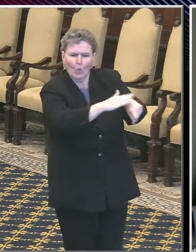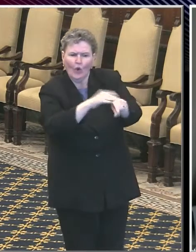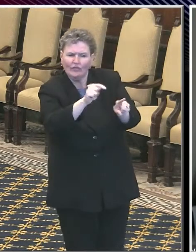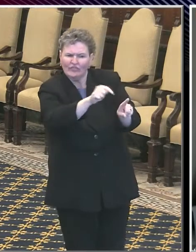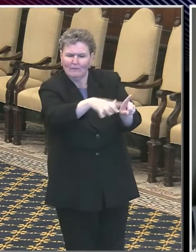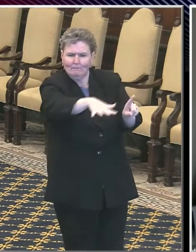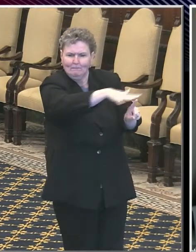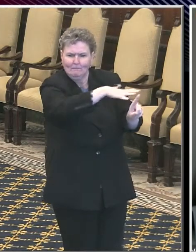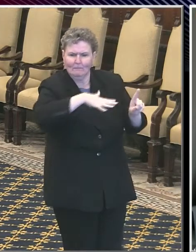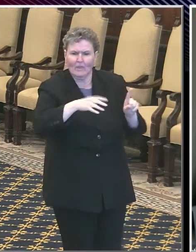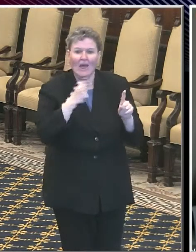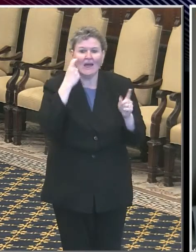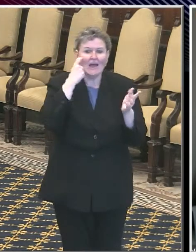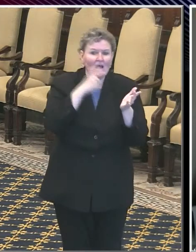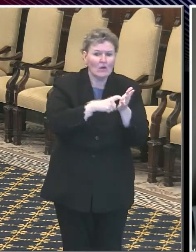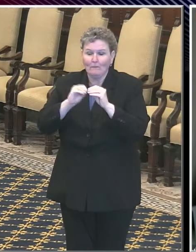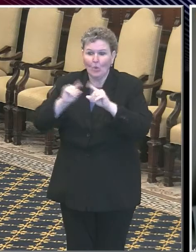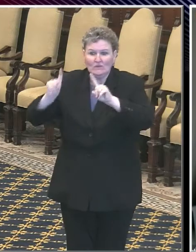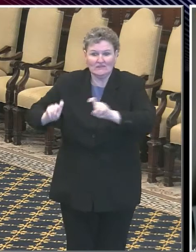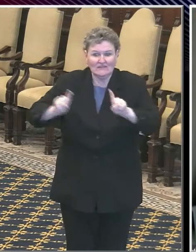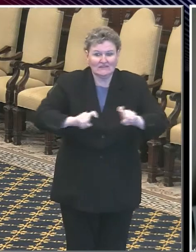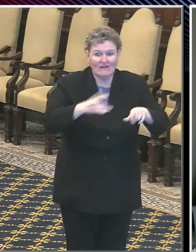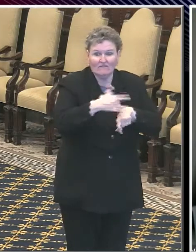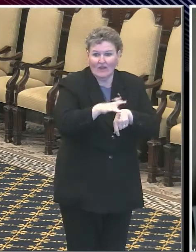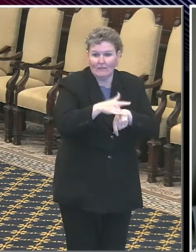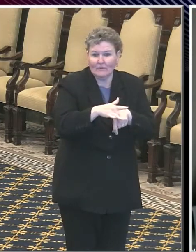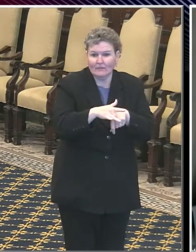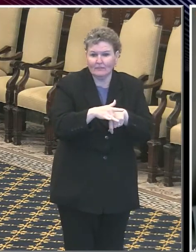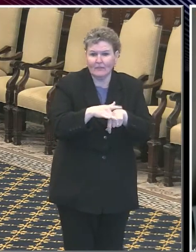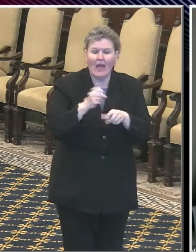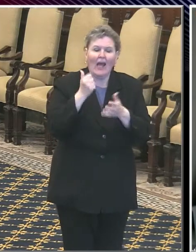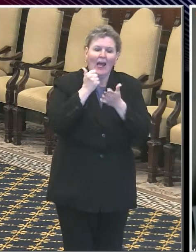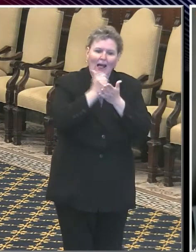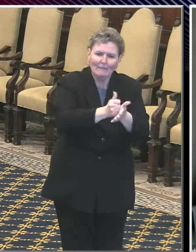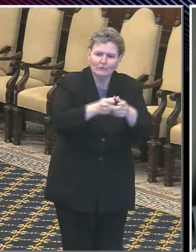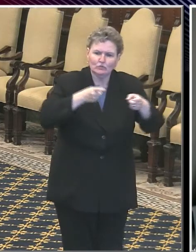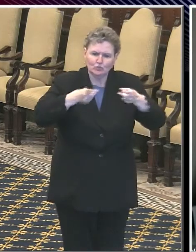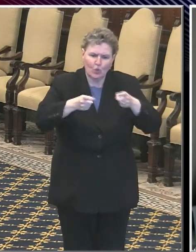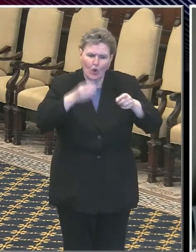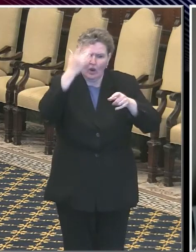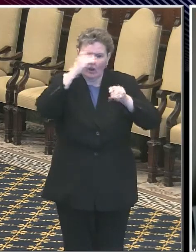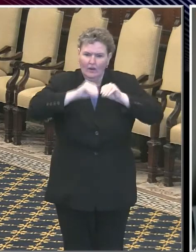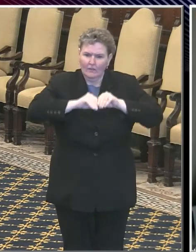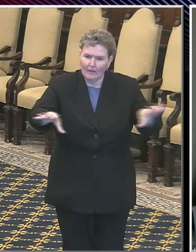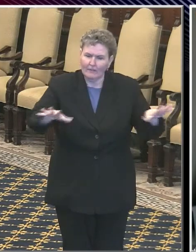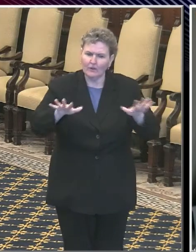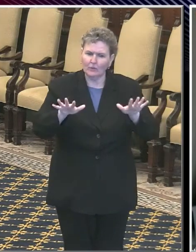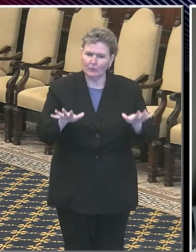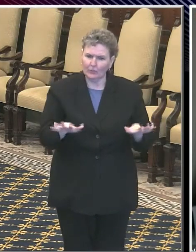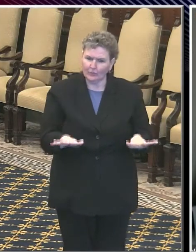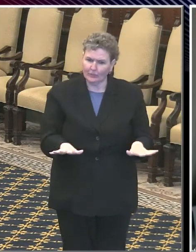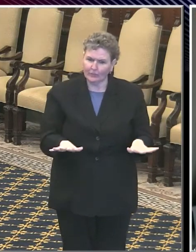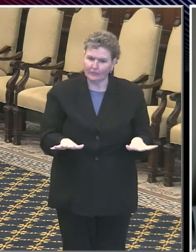number of patients who are in the hospital at any given point in time. This graph shows you how many patients are newly admitted to the hospital. And that graph is showing a peak around April